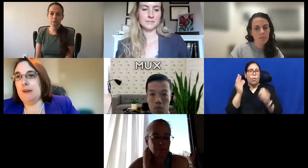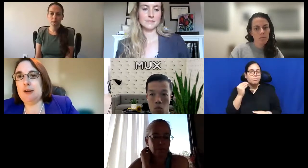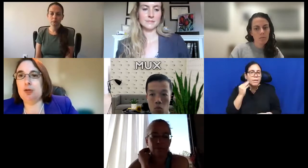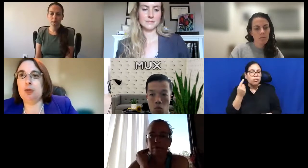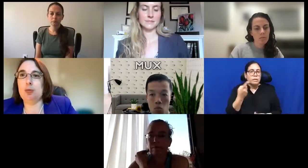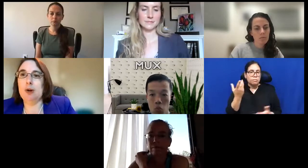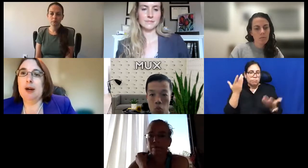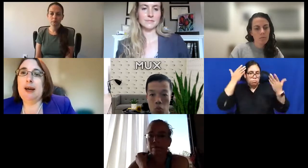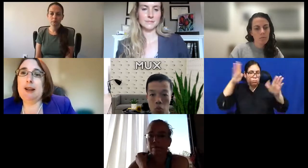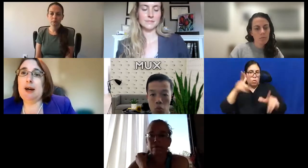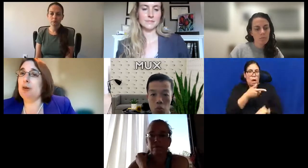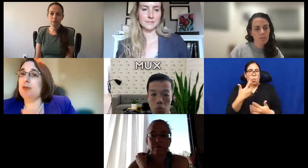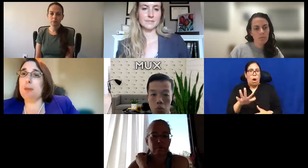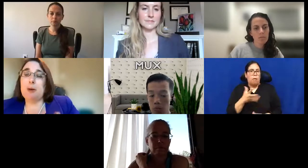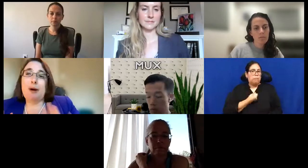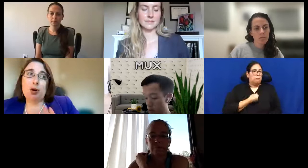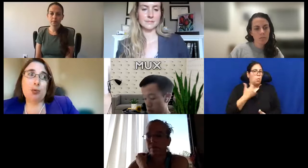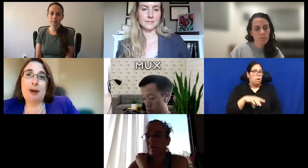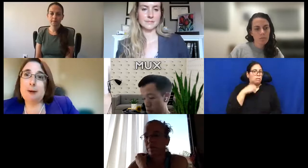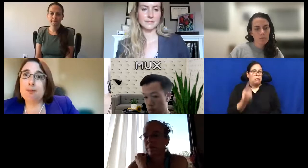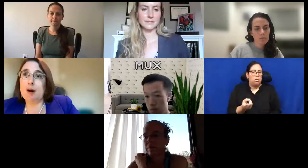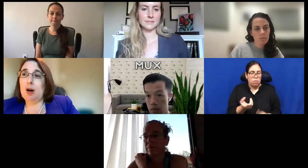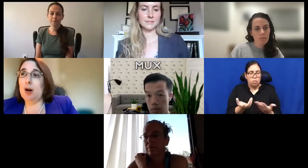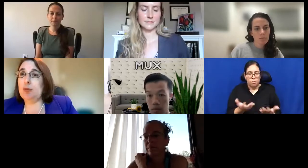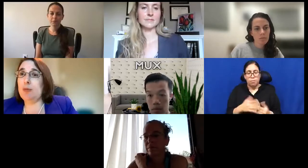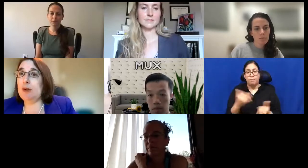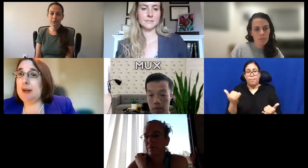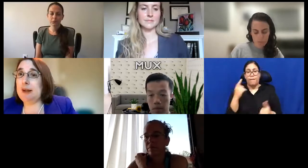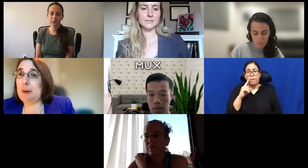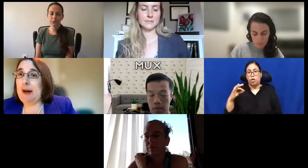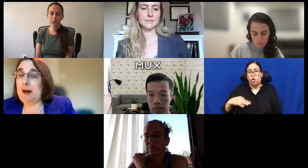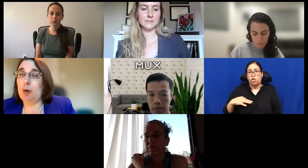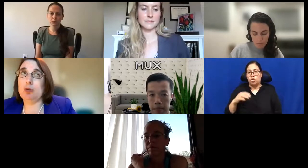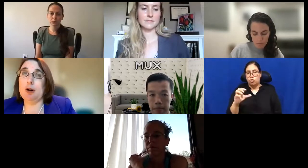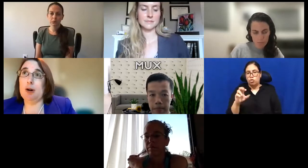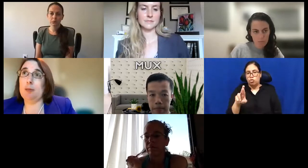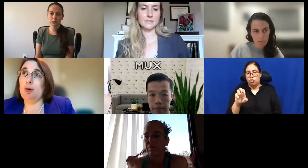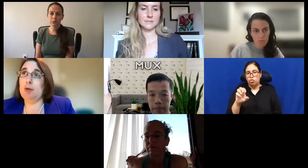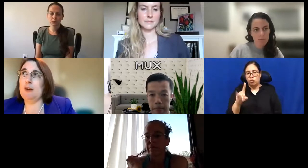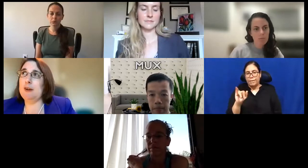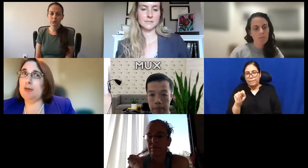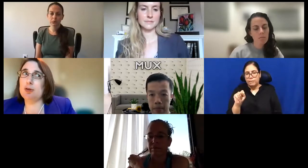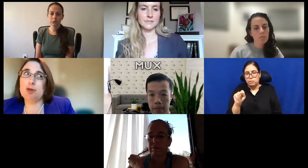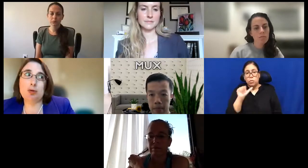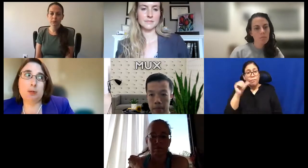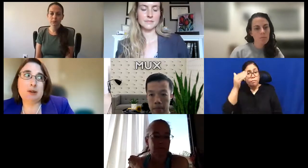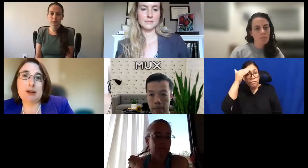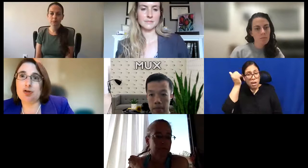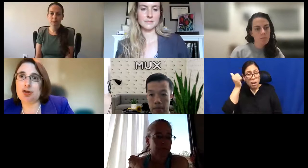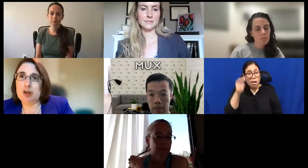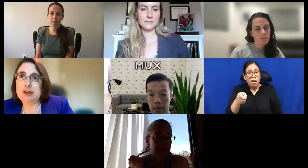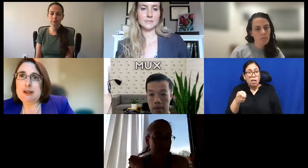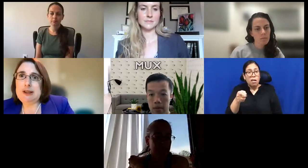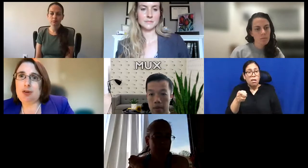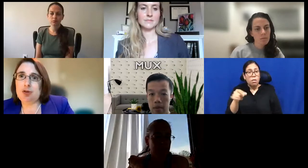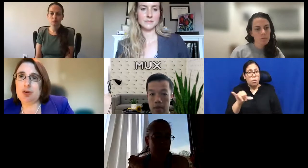convey that to you. And I heard something about credit. Don't forget about, you know, I think it's a consumer